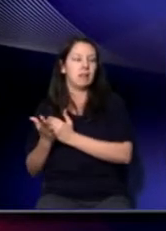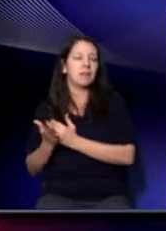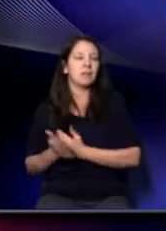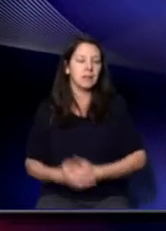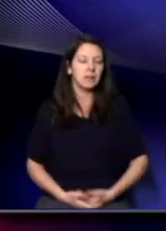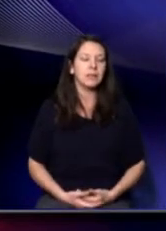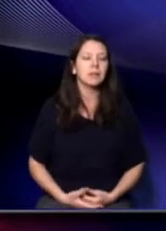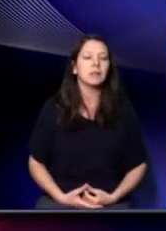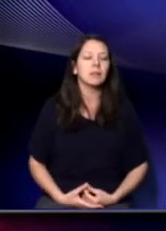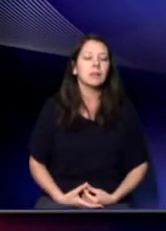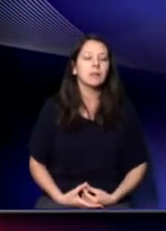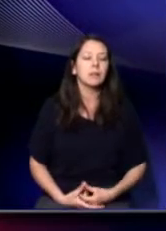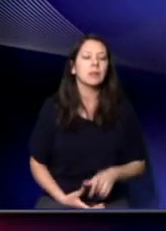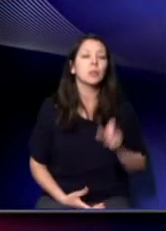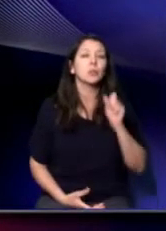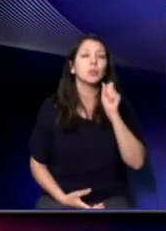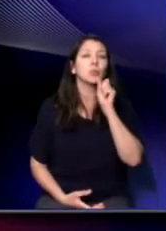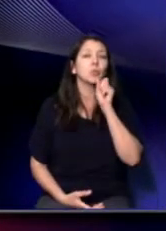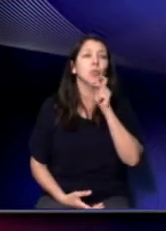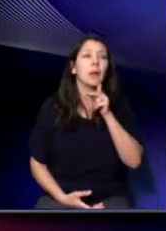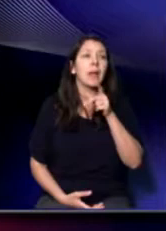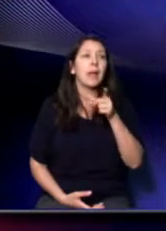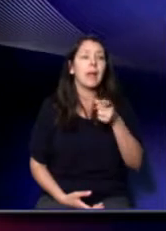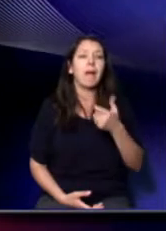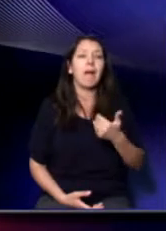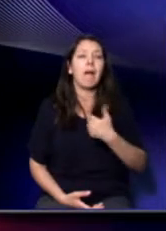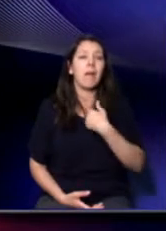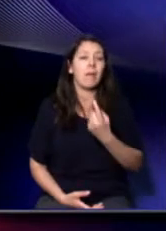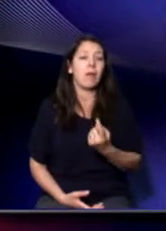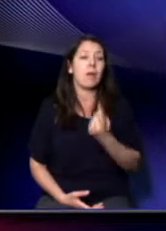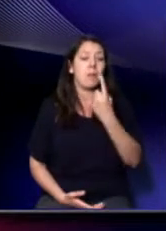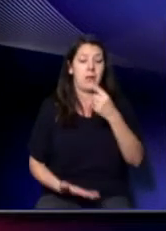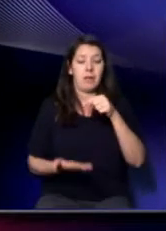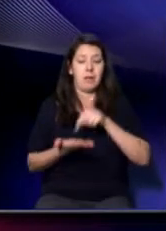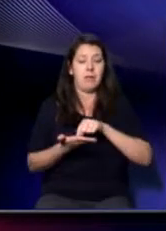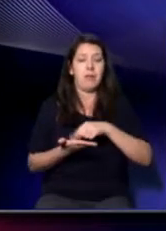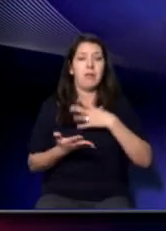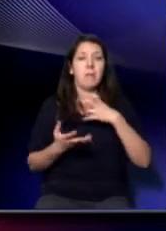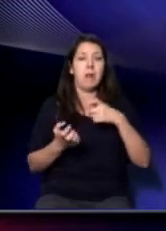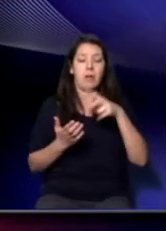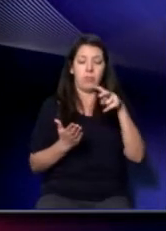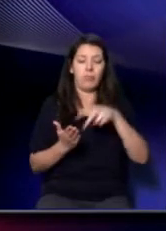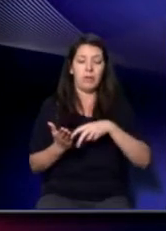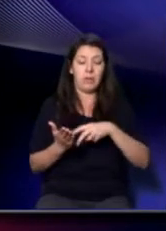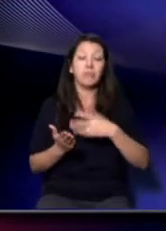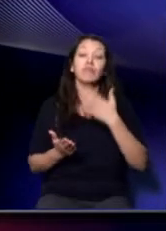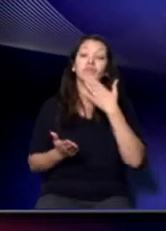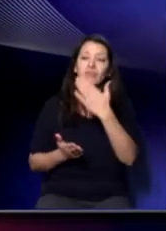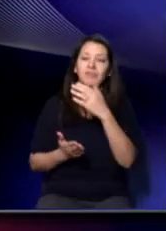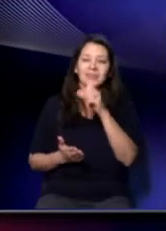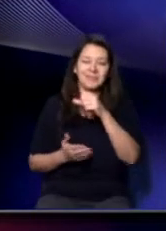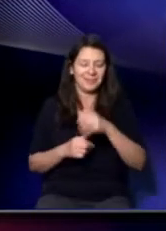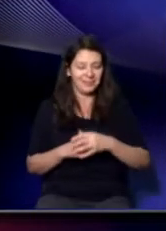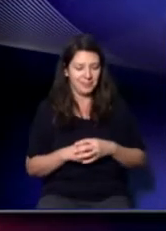This is Suke. I have one to read. Okay, great. Thank you, Suke. Okay,